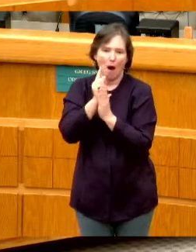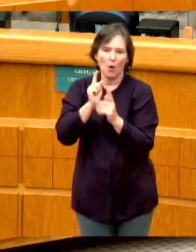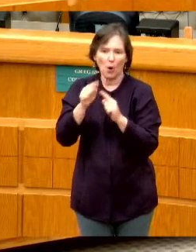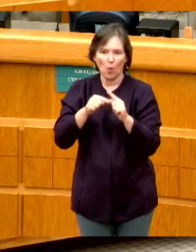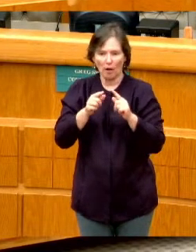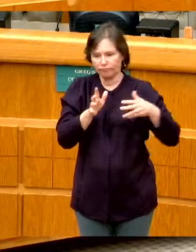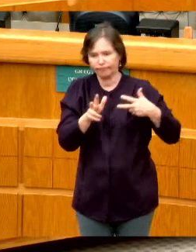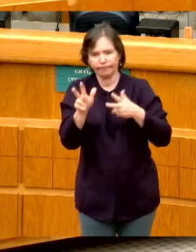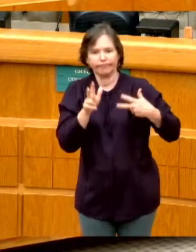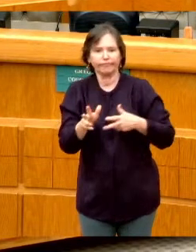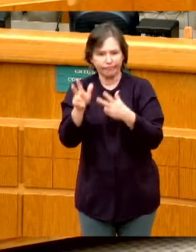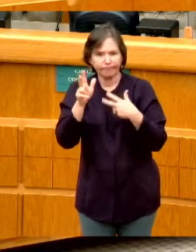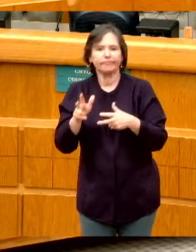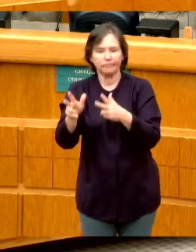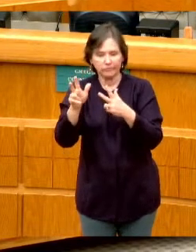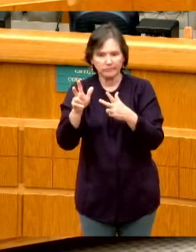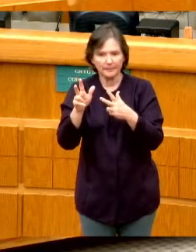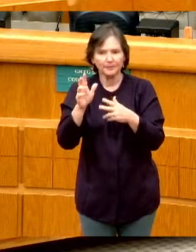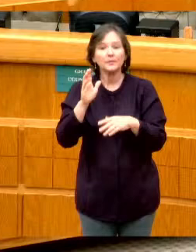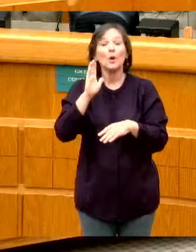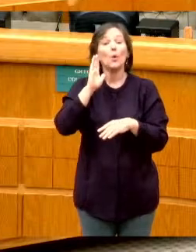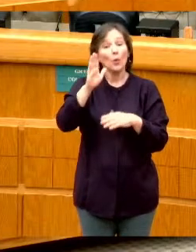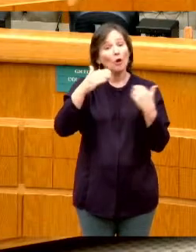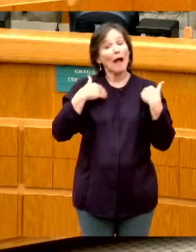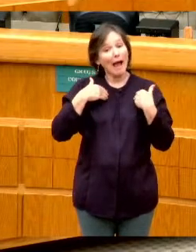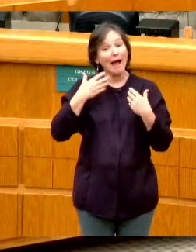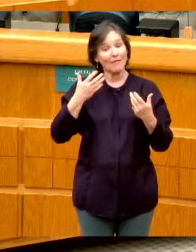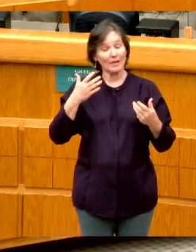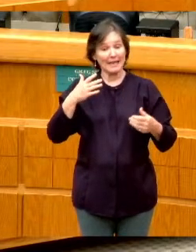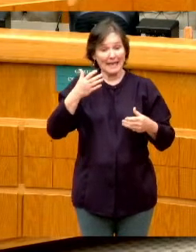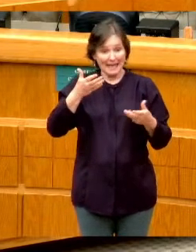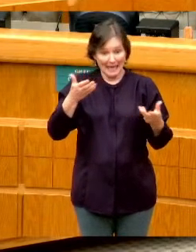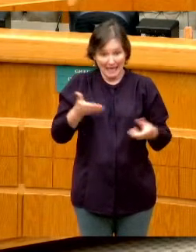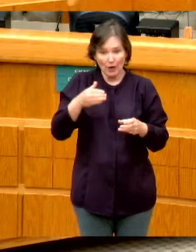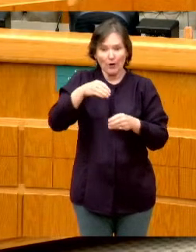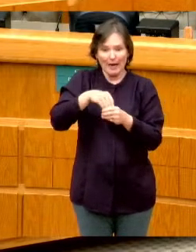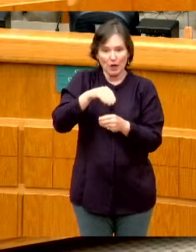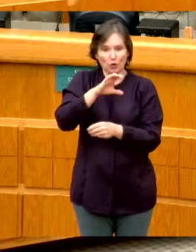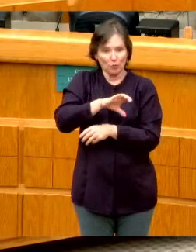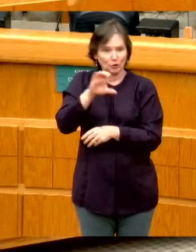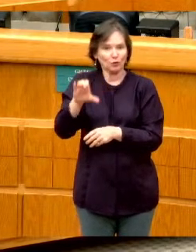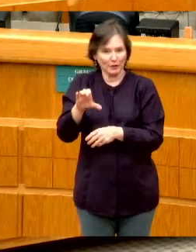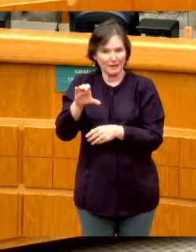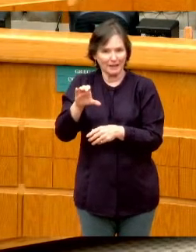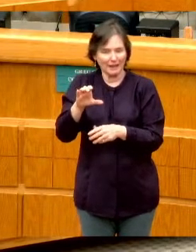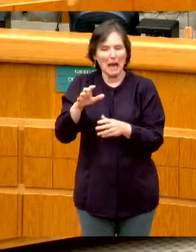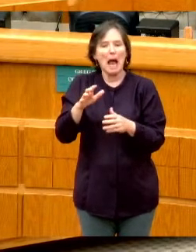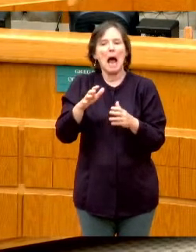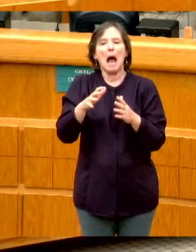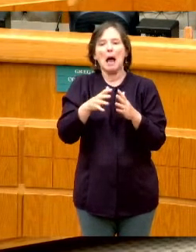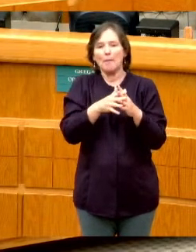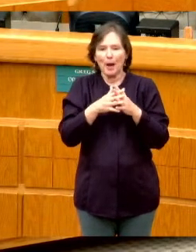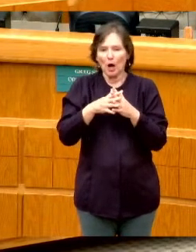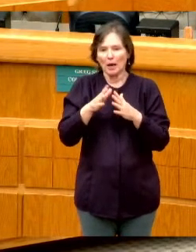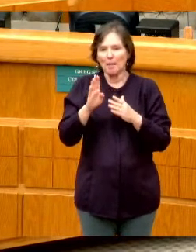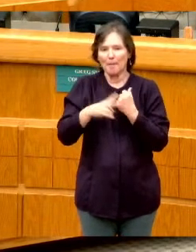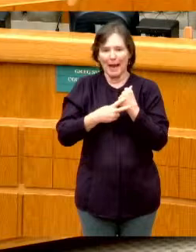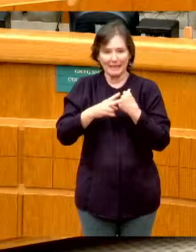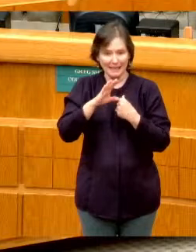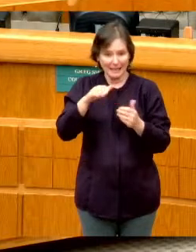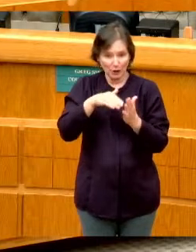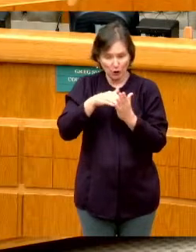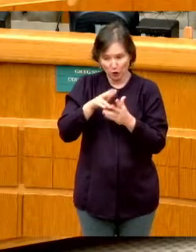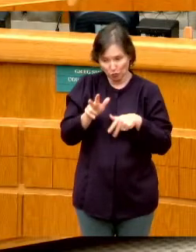Bank Center on Saturday, February 27th. Pre-registration for this clinic will open online, and full details on that